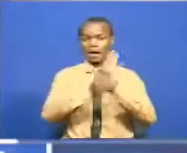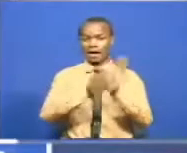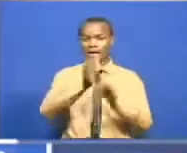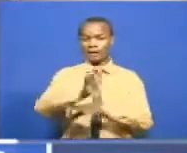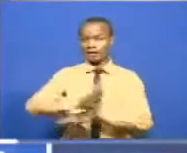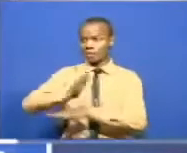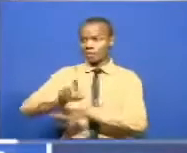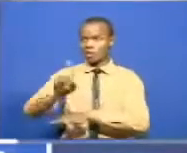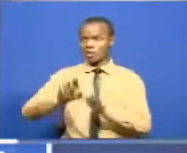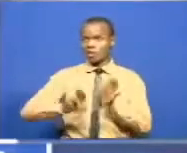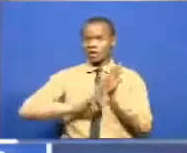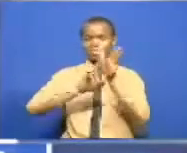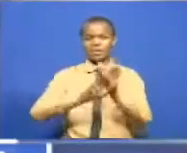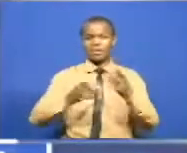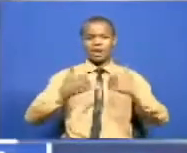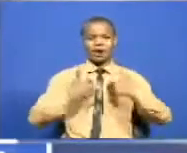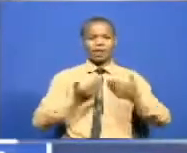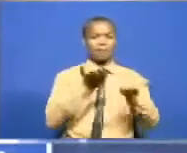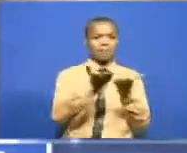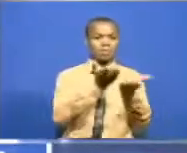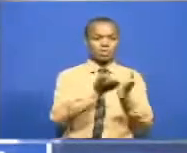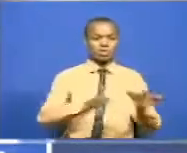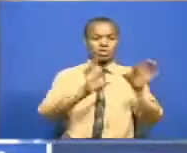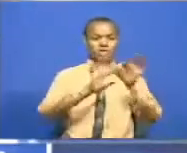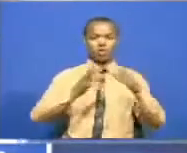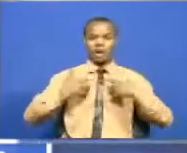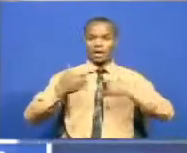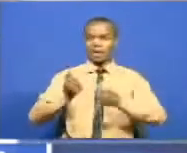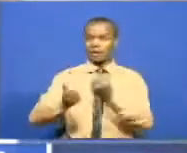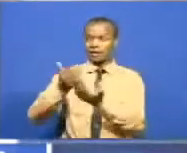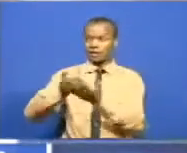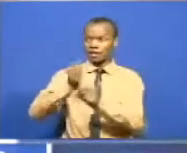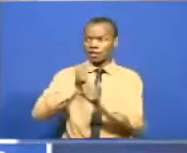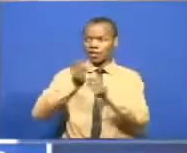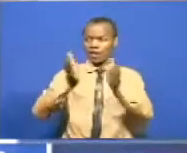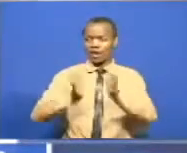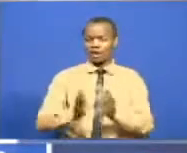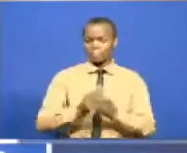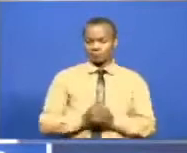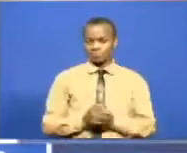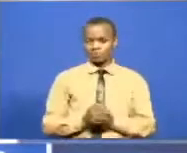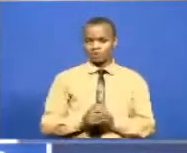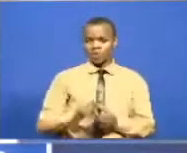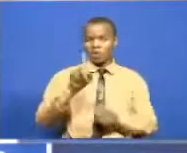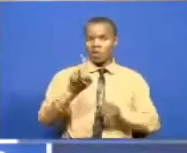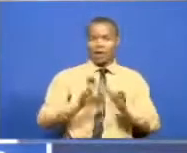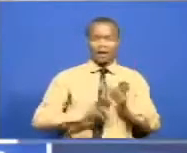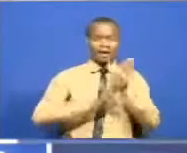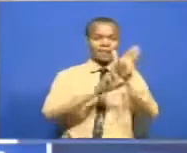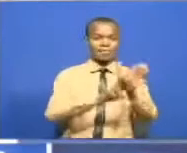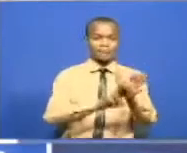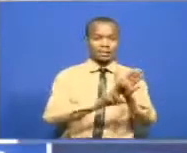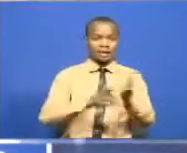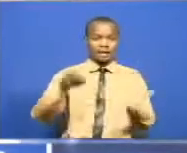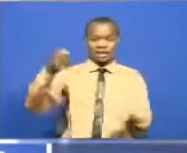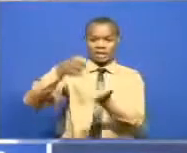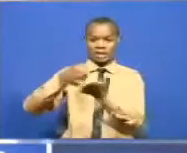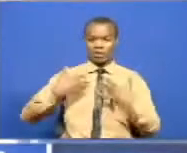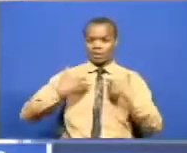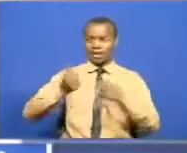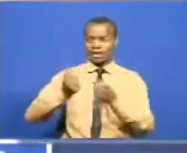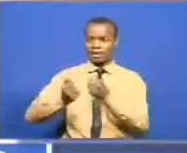representative nominated by trade unions of healthcare workers, one representative of faith-based organizations involved in healthcare, and